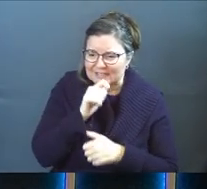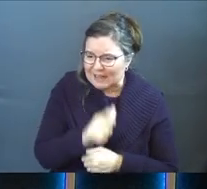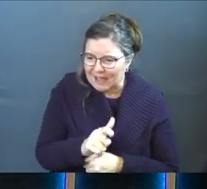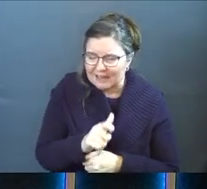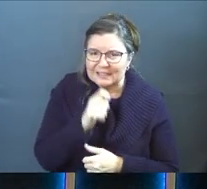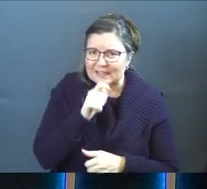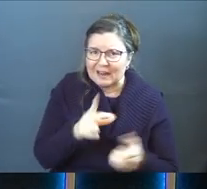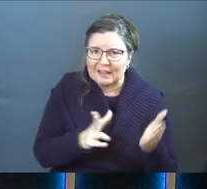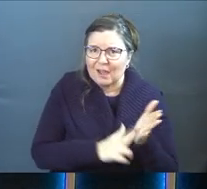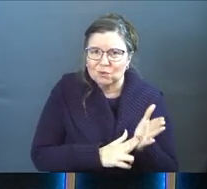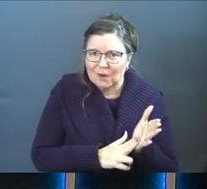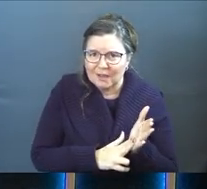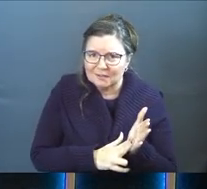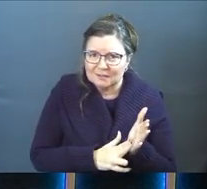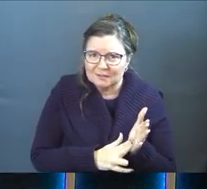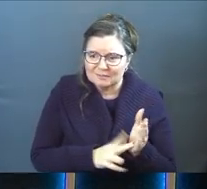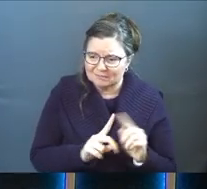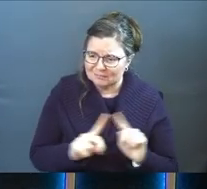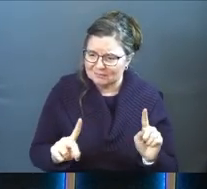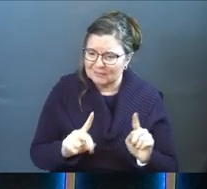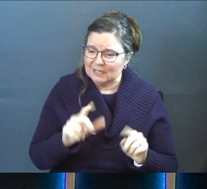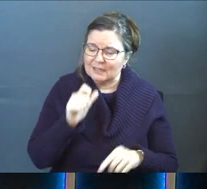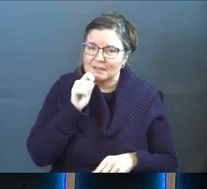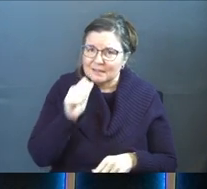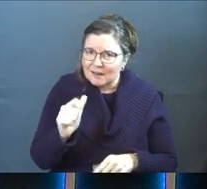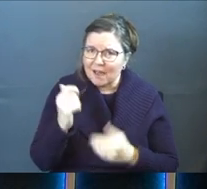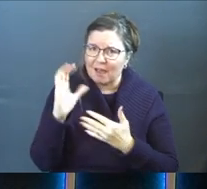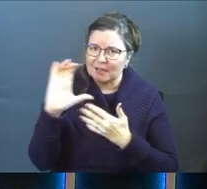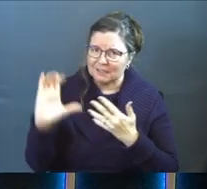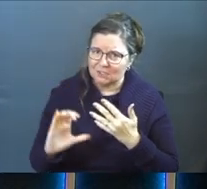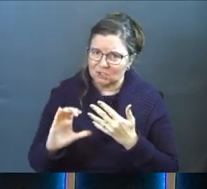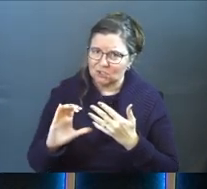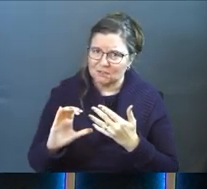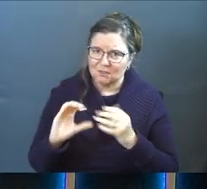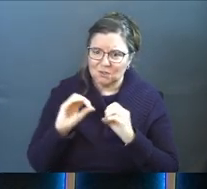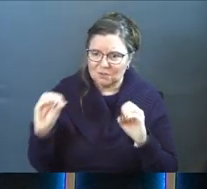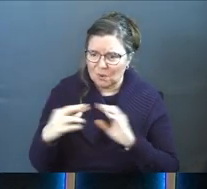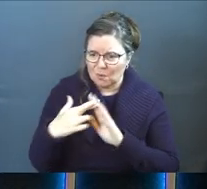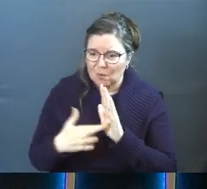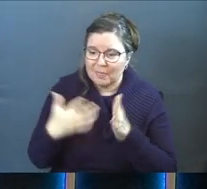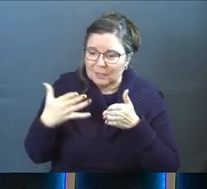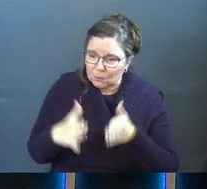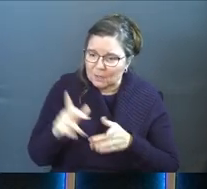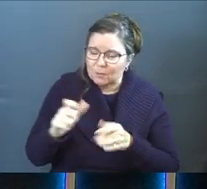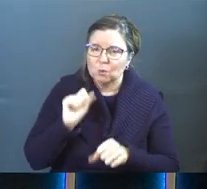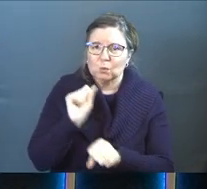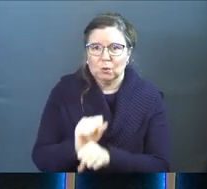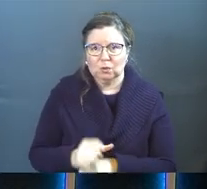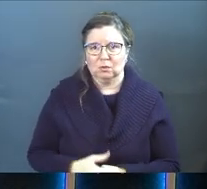not. It's not a contract. It's unconditional. That's the way it's supposed to work.